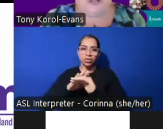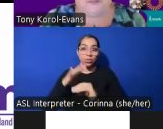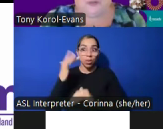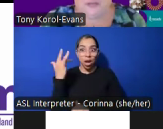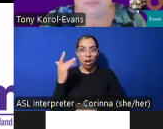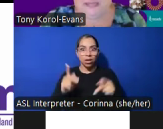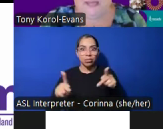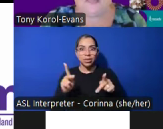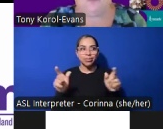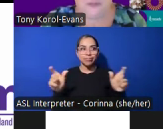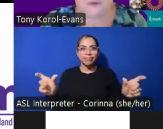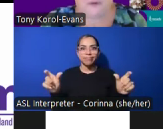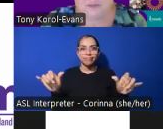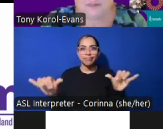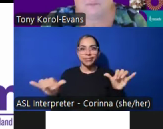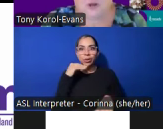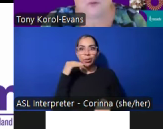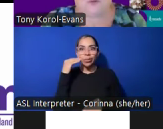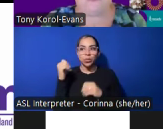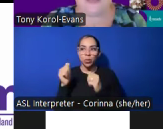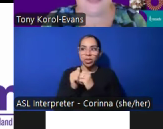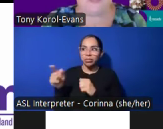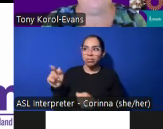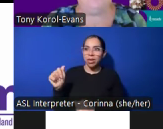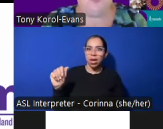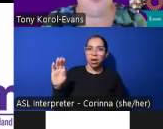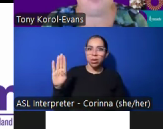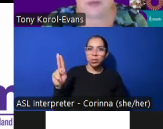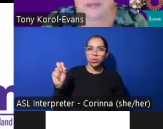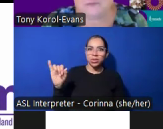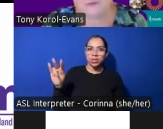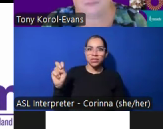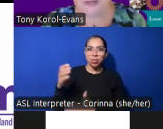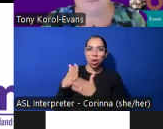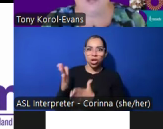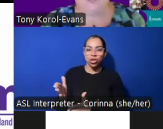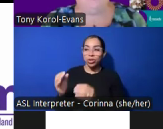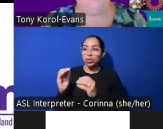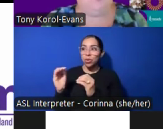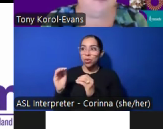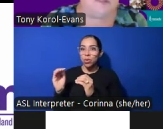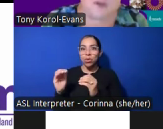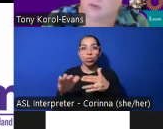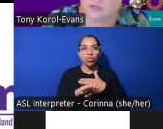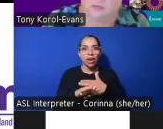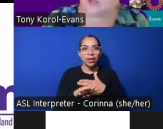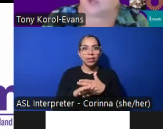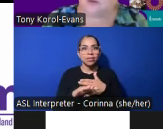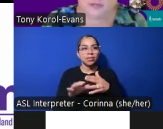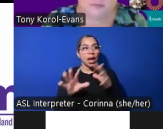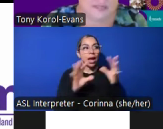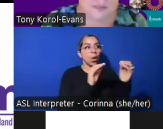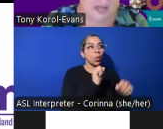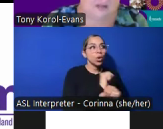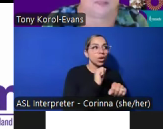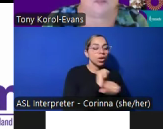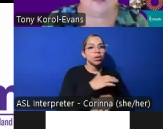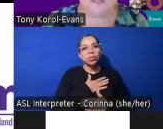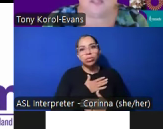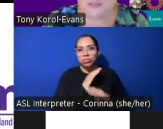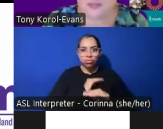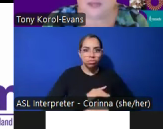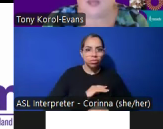were sheltered in place with their abusive partner. They had no break from them. Nobody was going to work. Nobody was leaving the